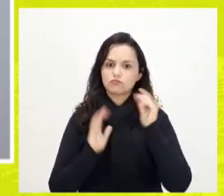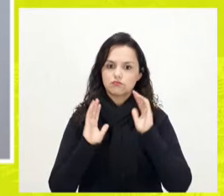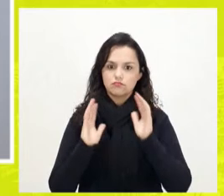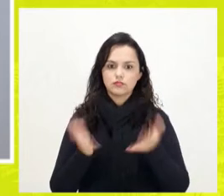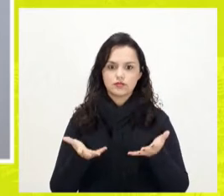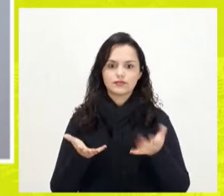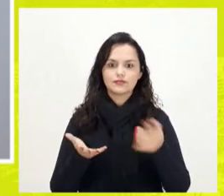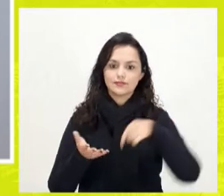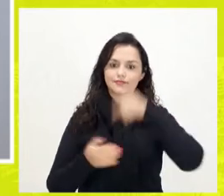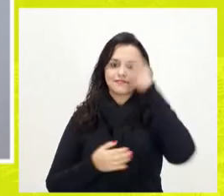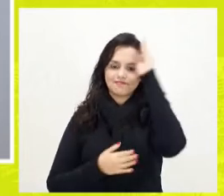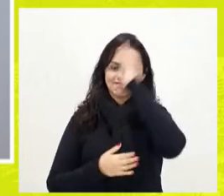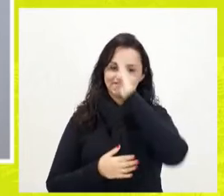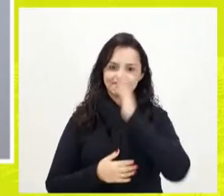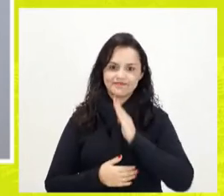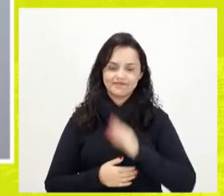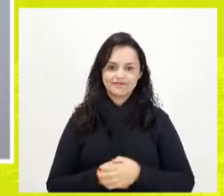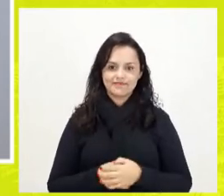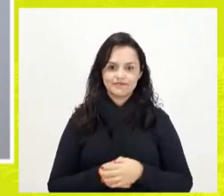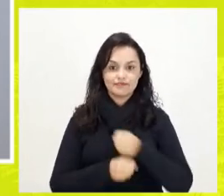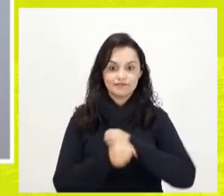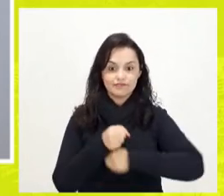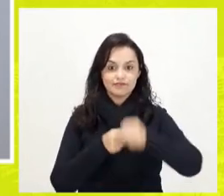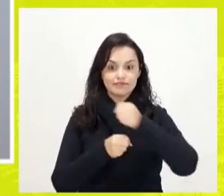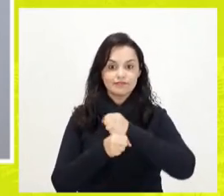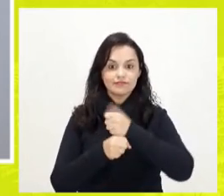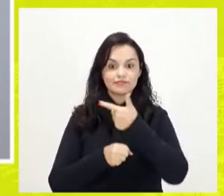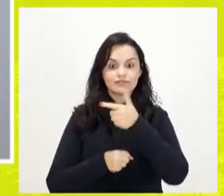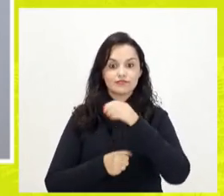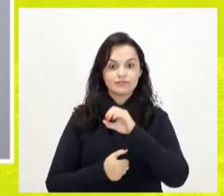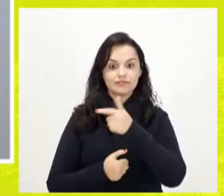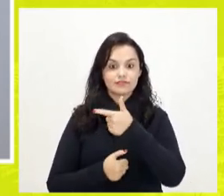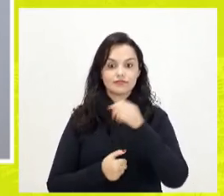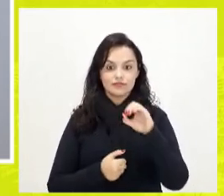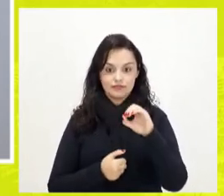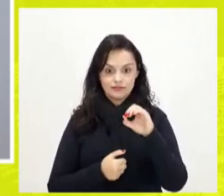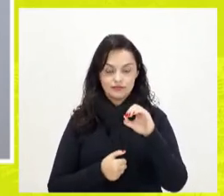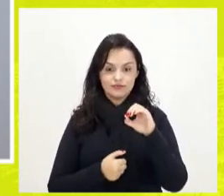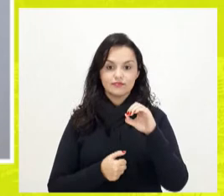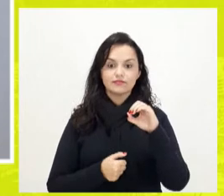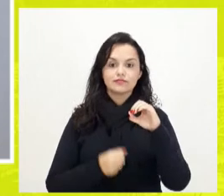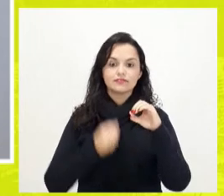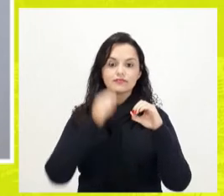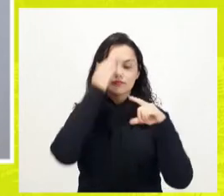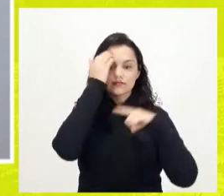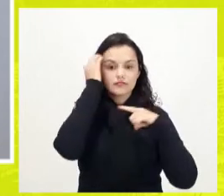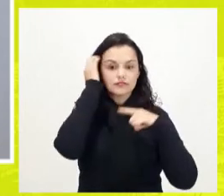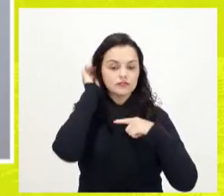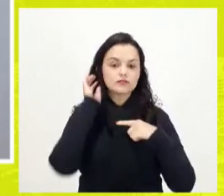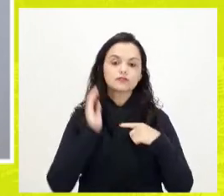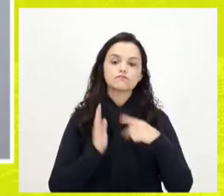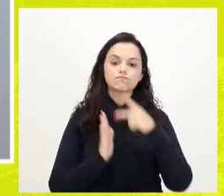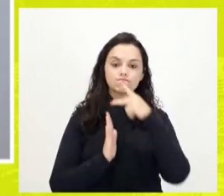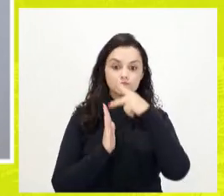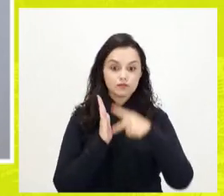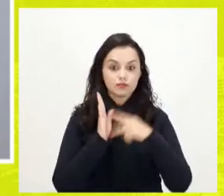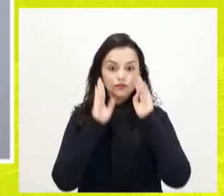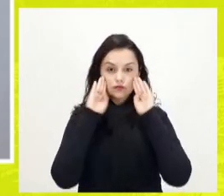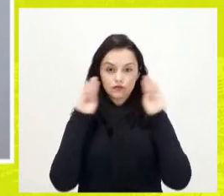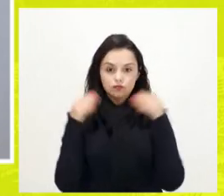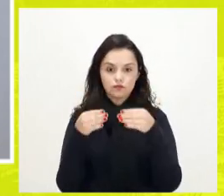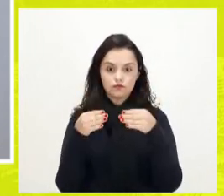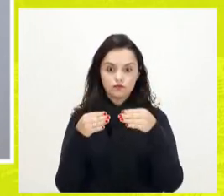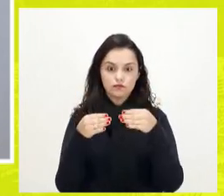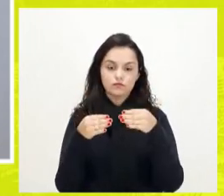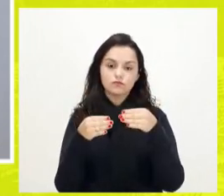issue for such a long time in brazil in 2020 there was a program